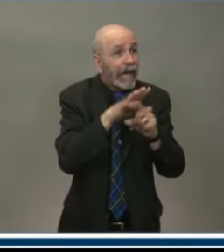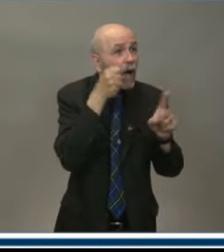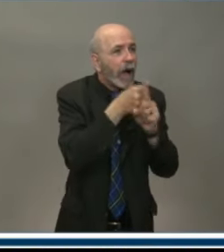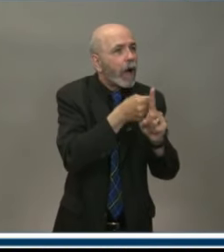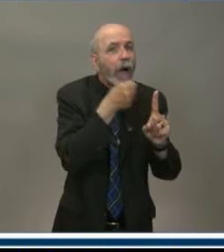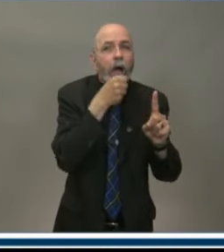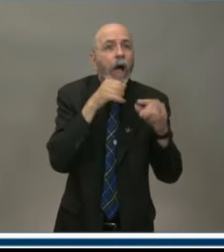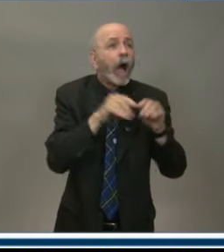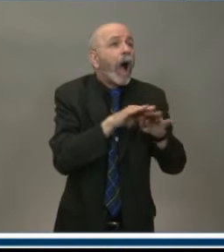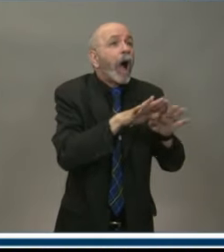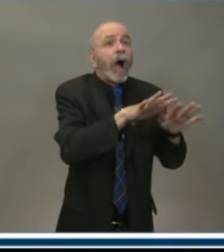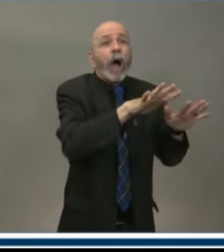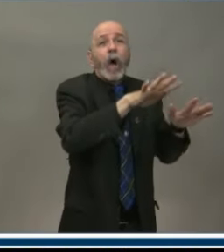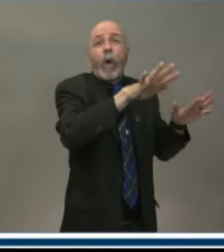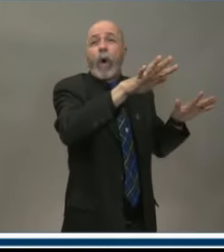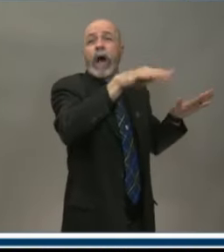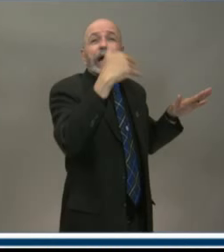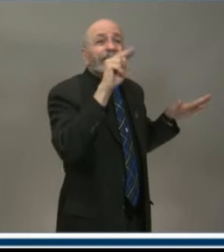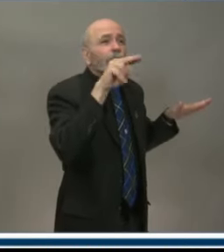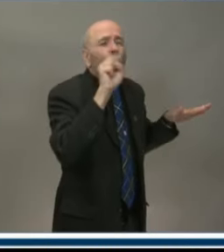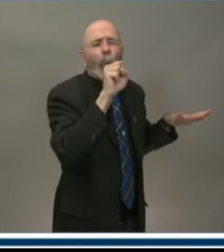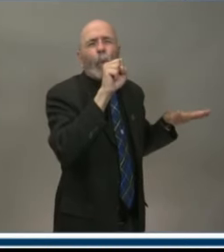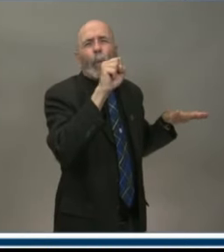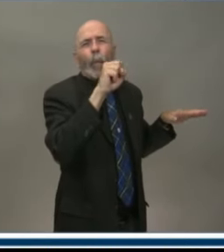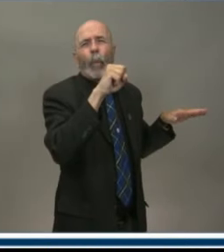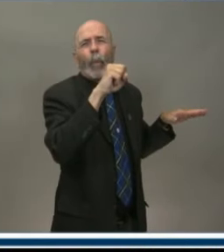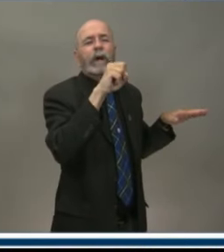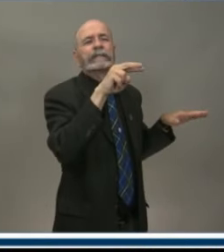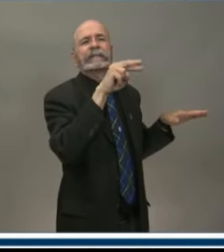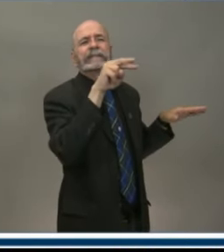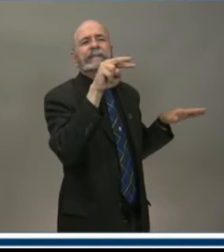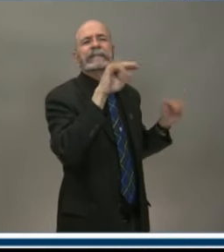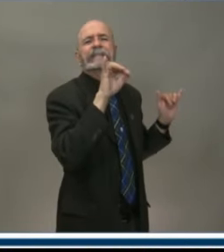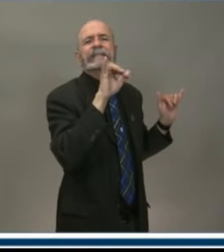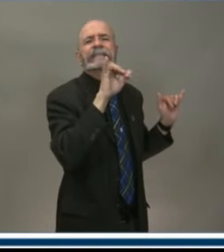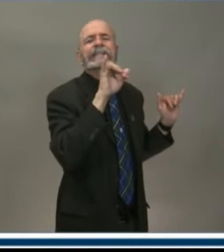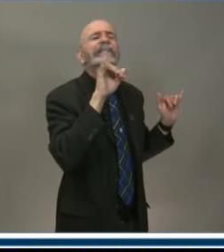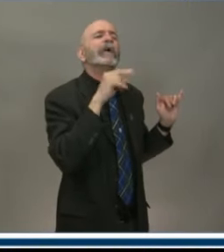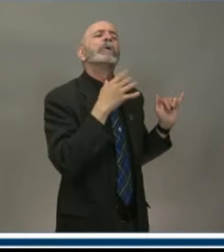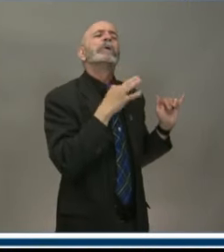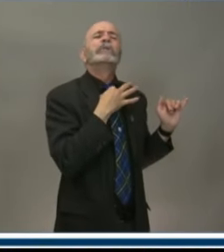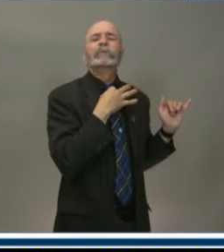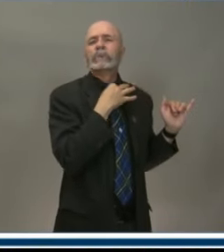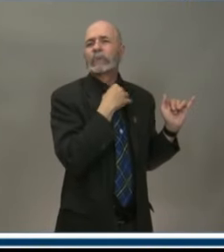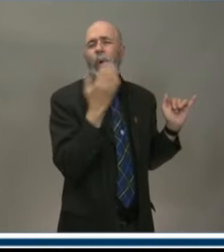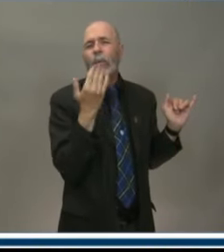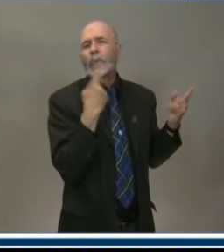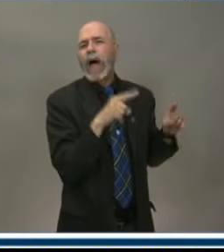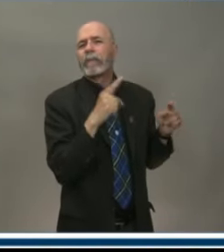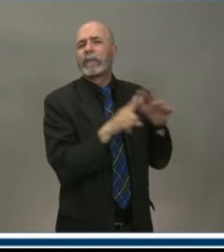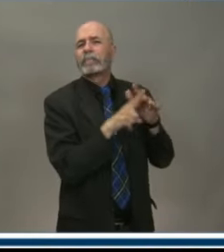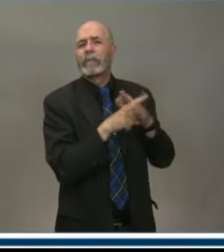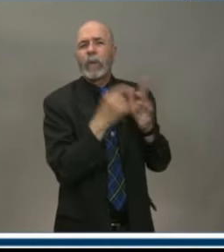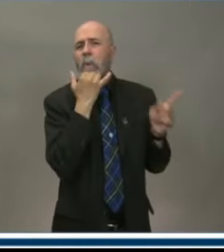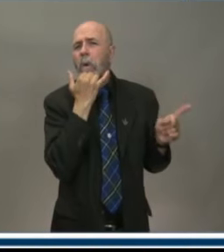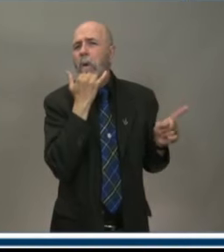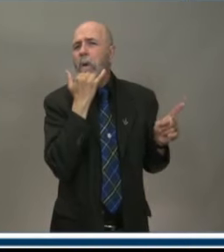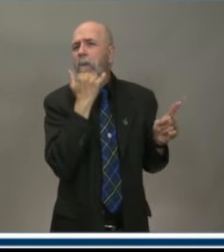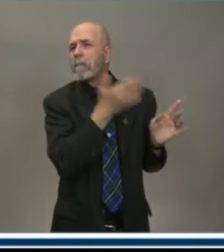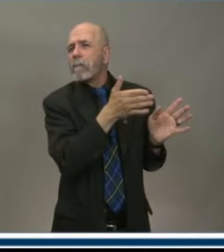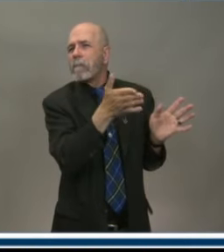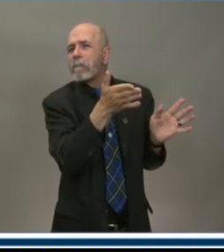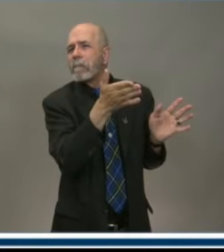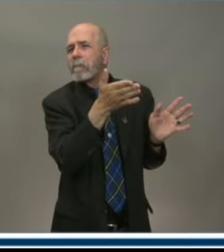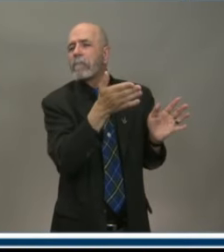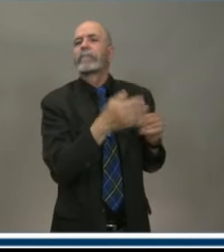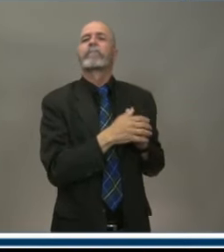province. And we'll look at it from a point of view as what's happening in long-term care, and also today with the announcement, we'll be